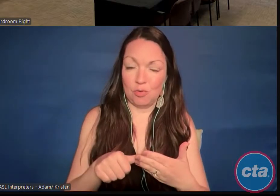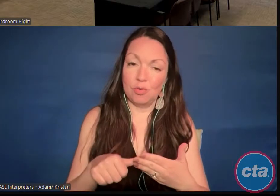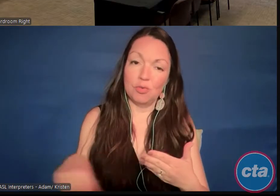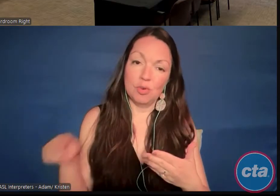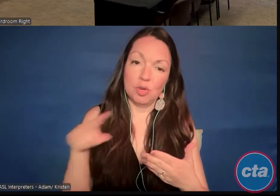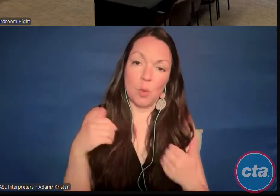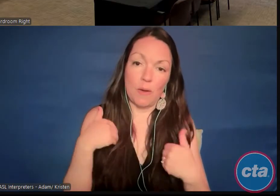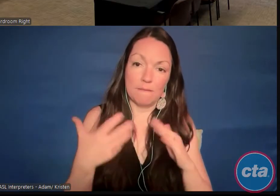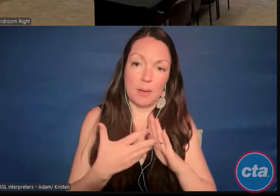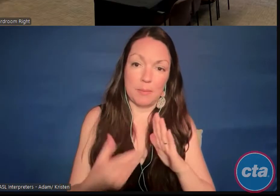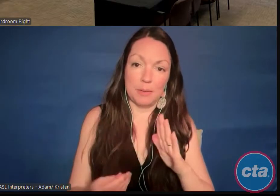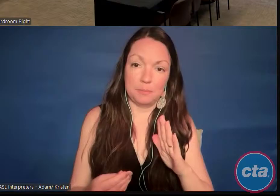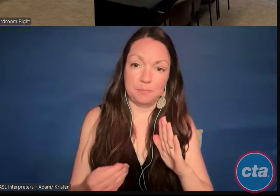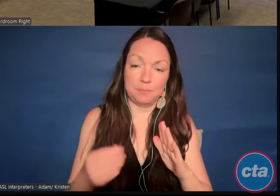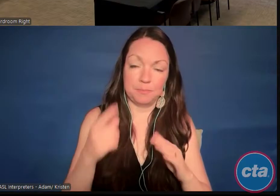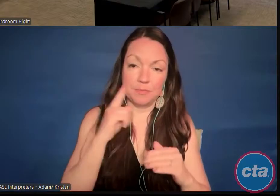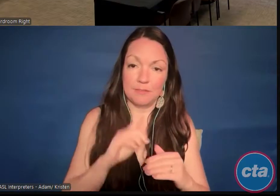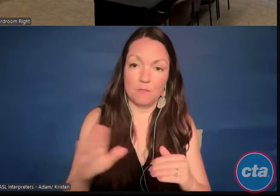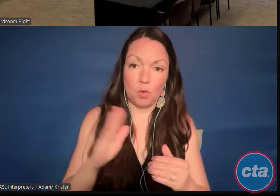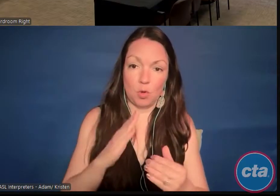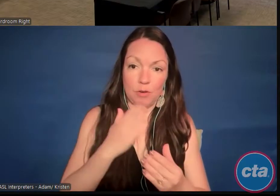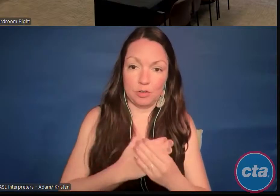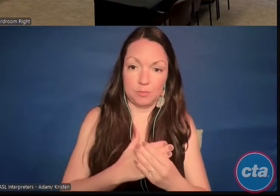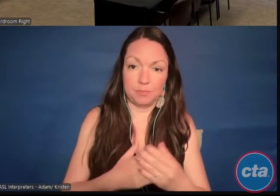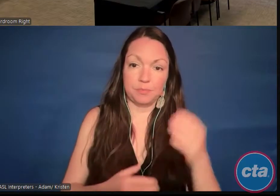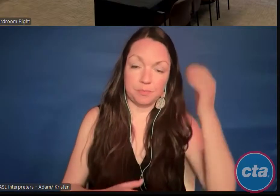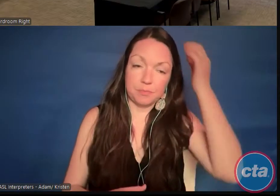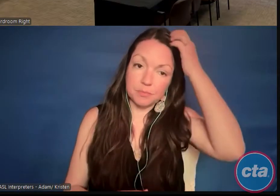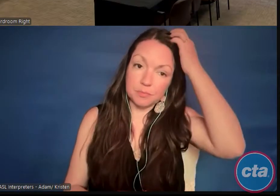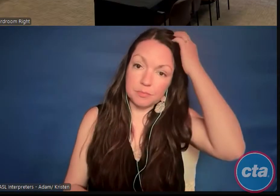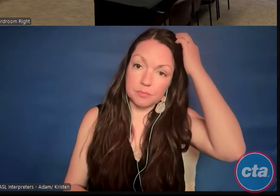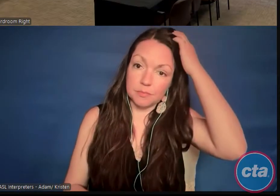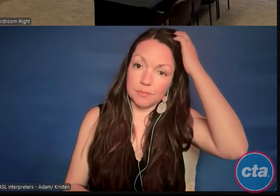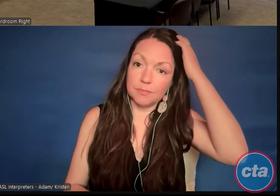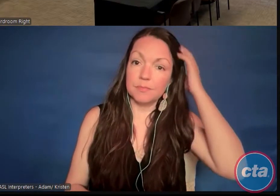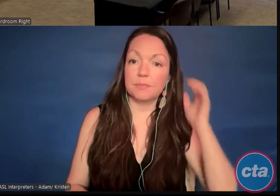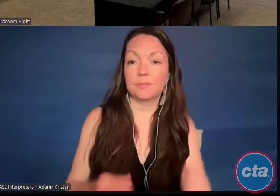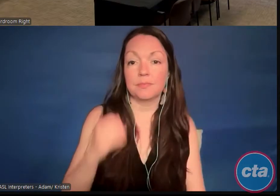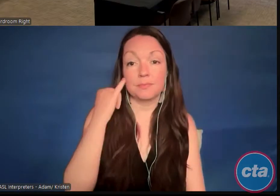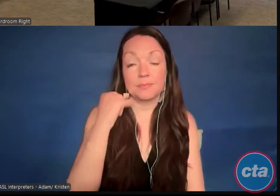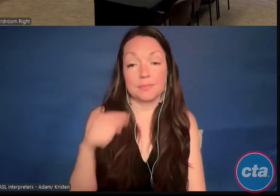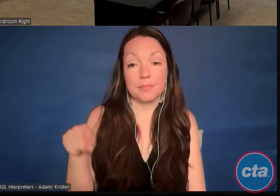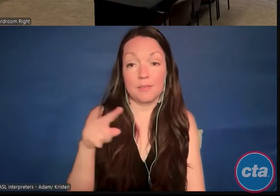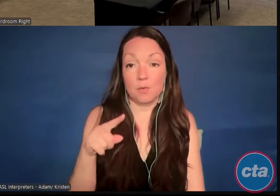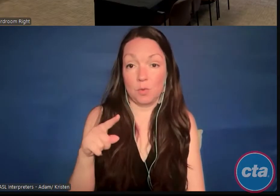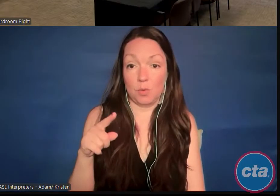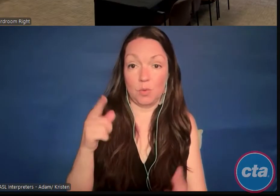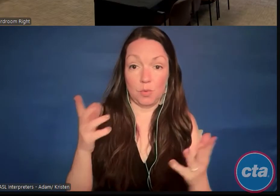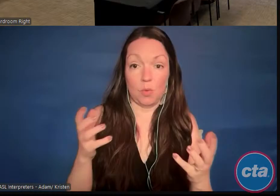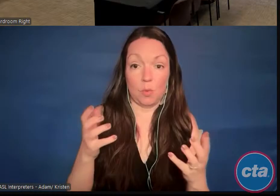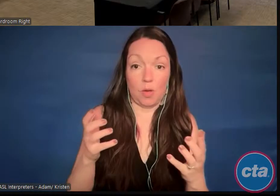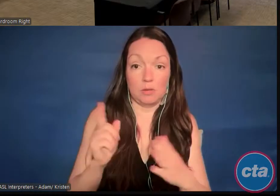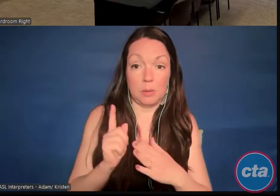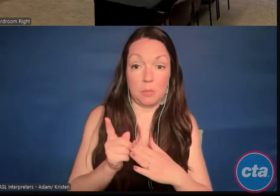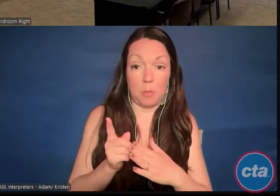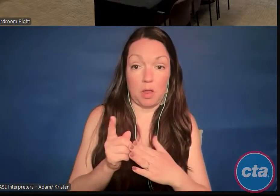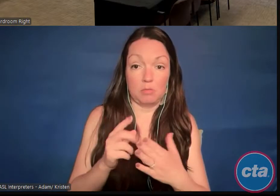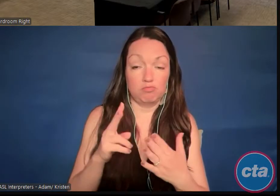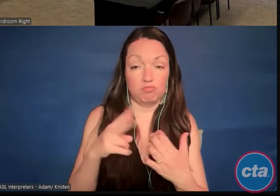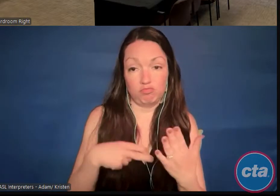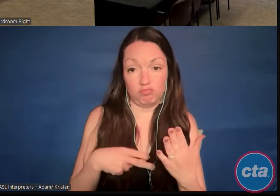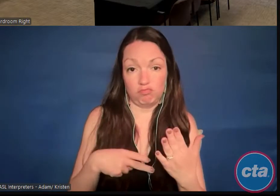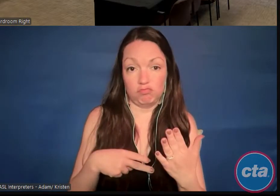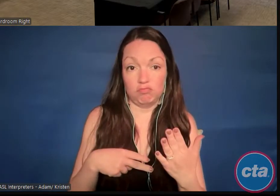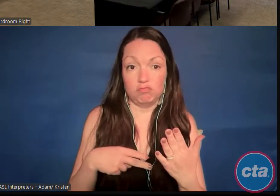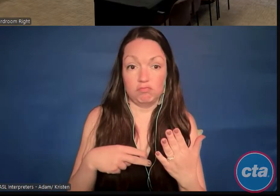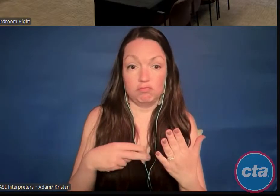have it for your records. And if you all want to take a moment to review it, if you have